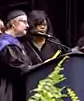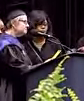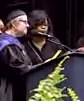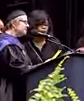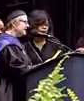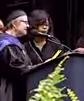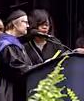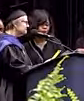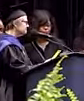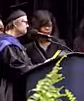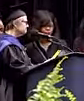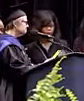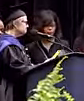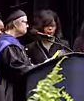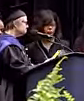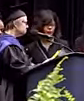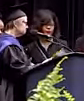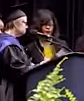DeAndrea Burnett.